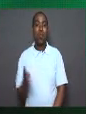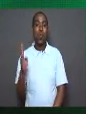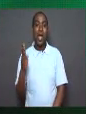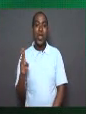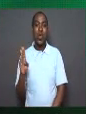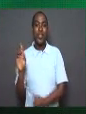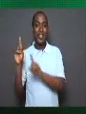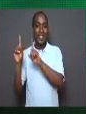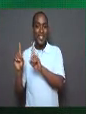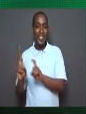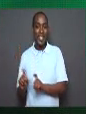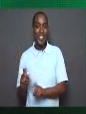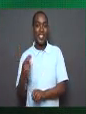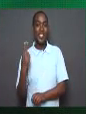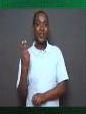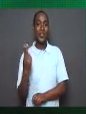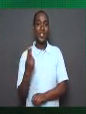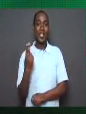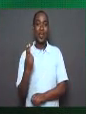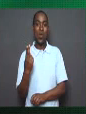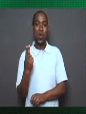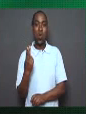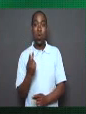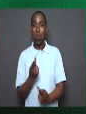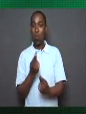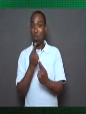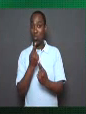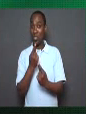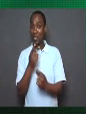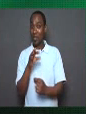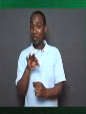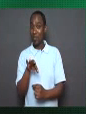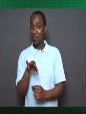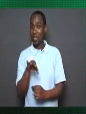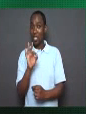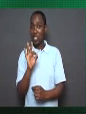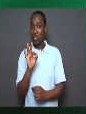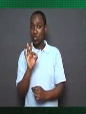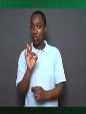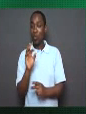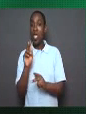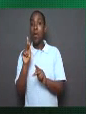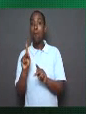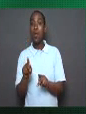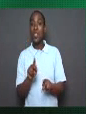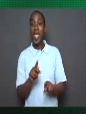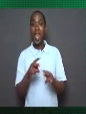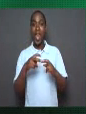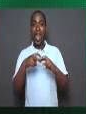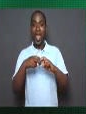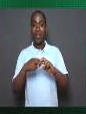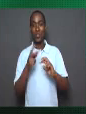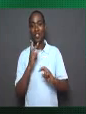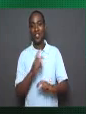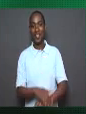The Biuret test is used to detect the presence of peptide links.